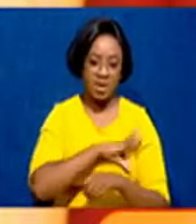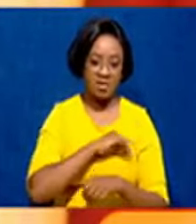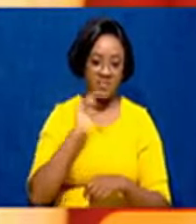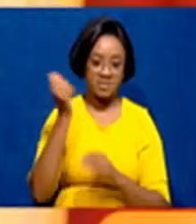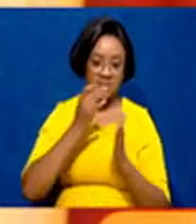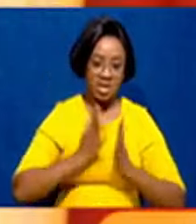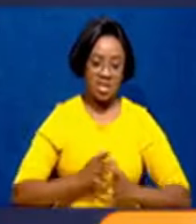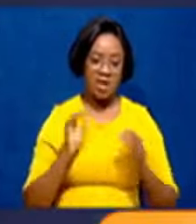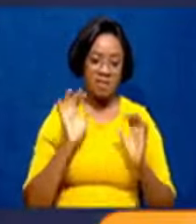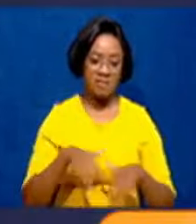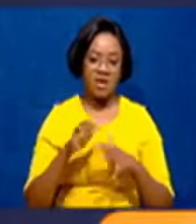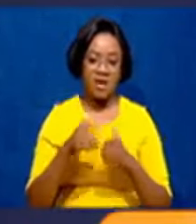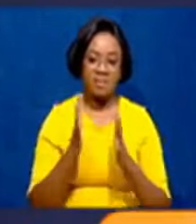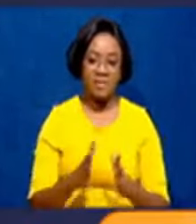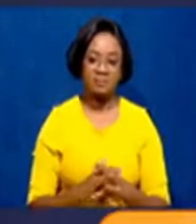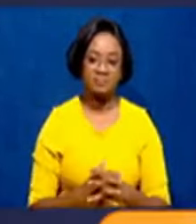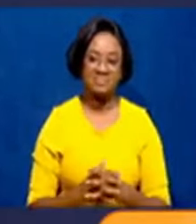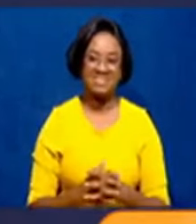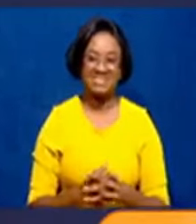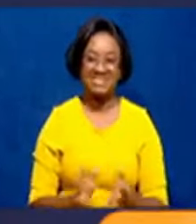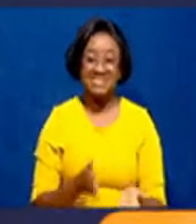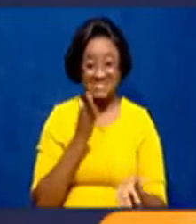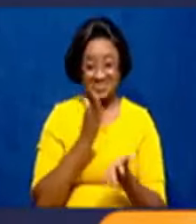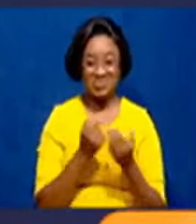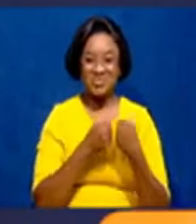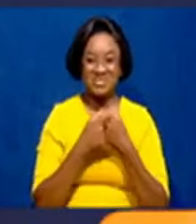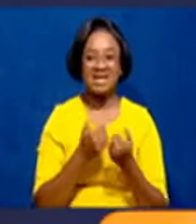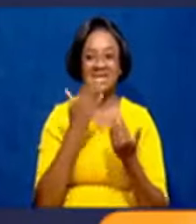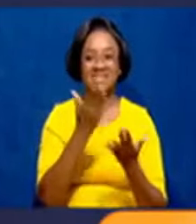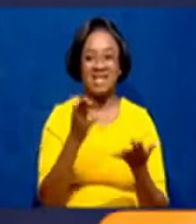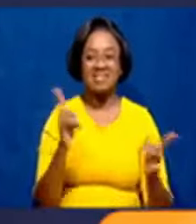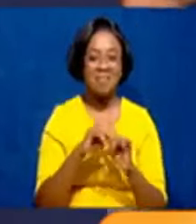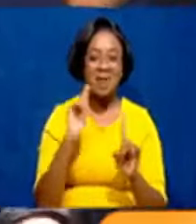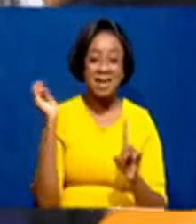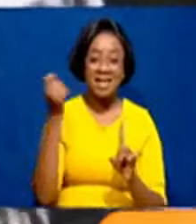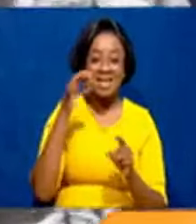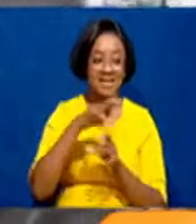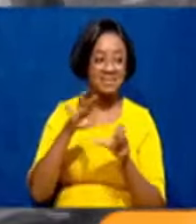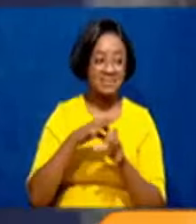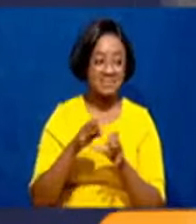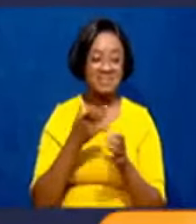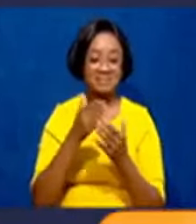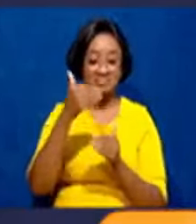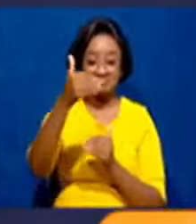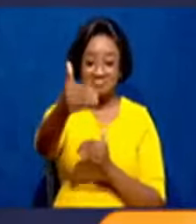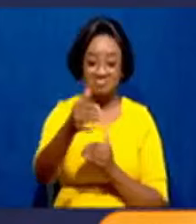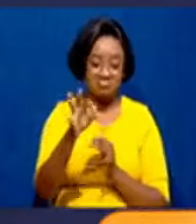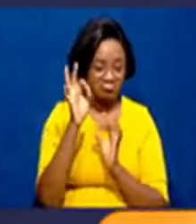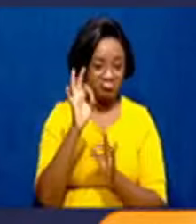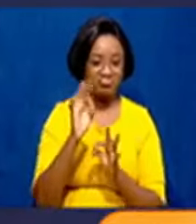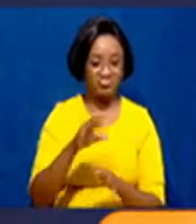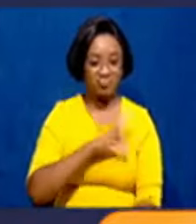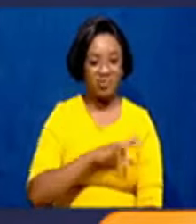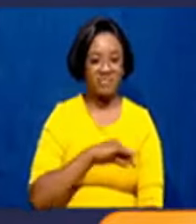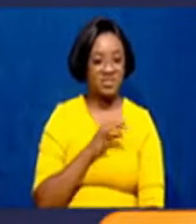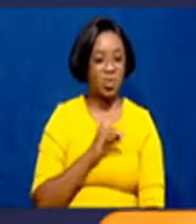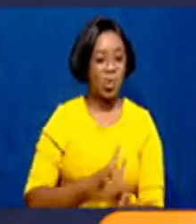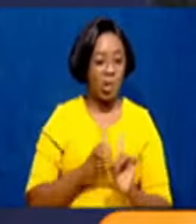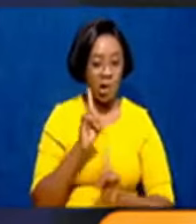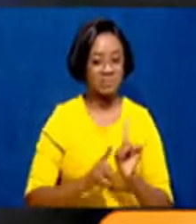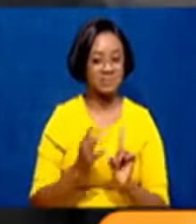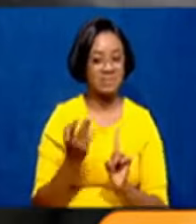Kenyan farmer. Despite the challenges, the future of Kenya's tea as a major cash crop remains promising. It is